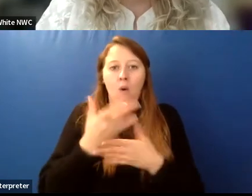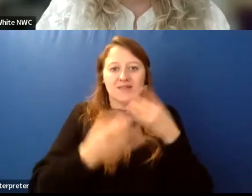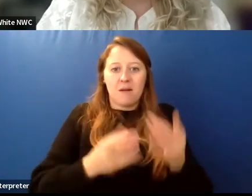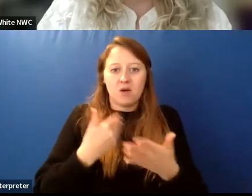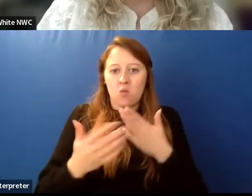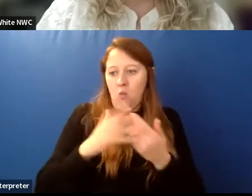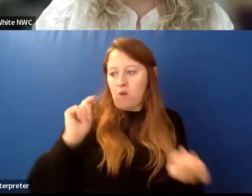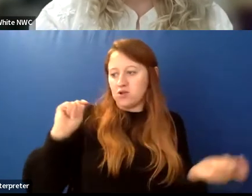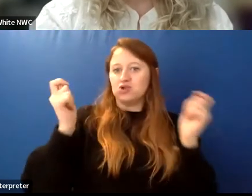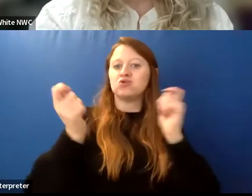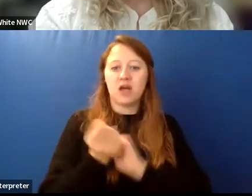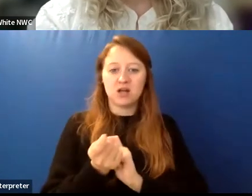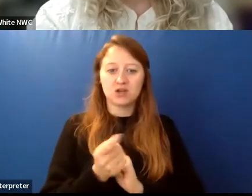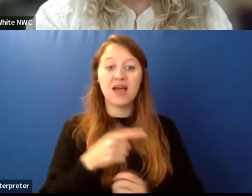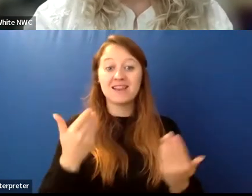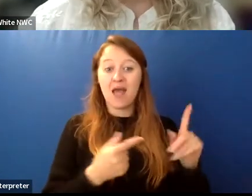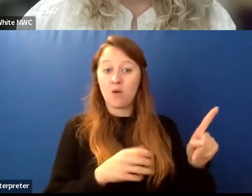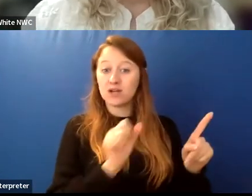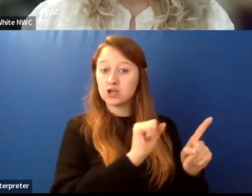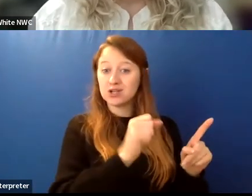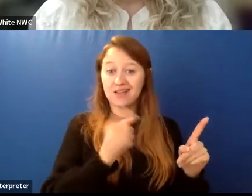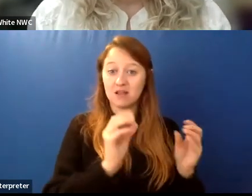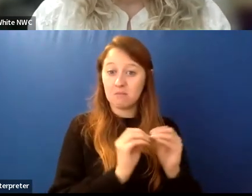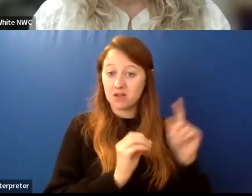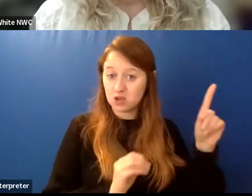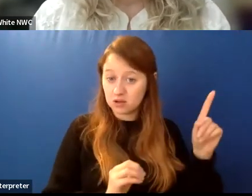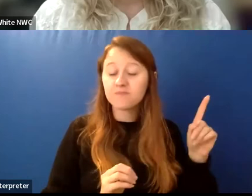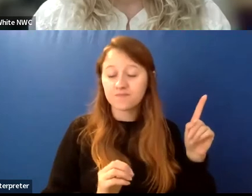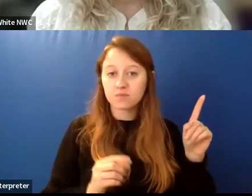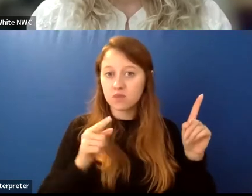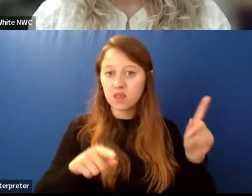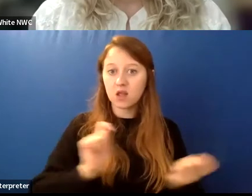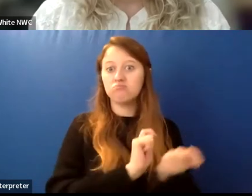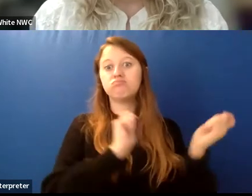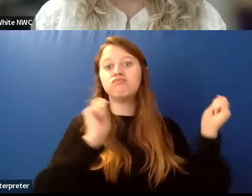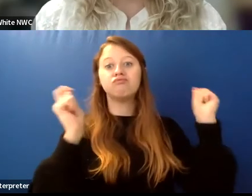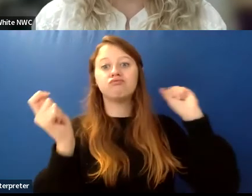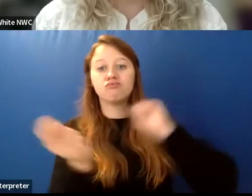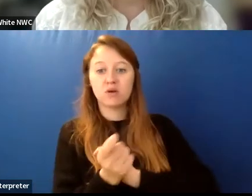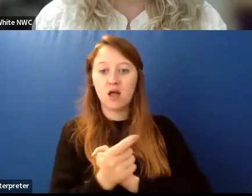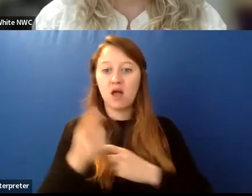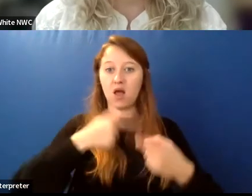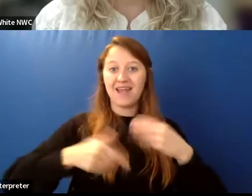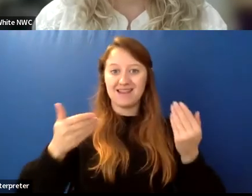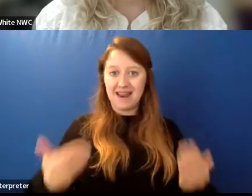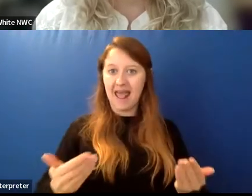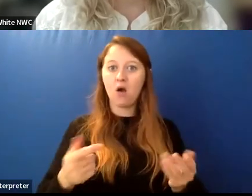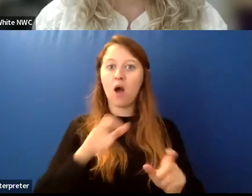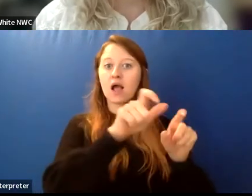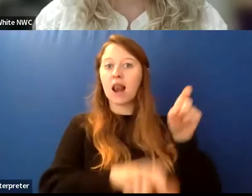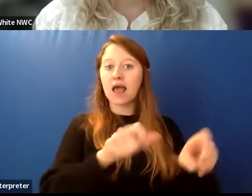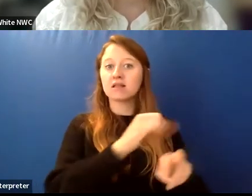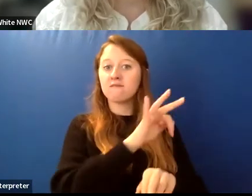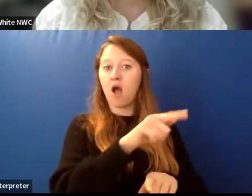Sinead mentioned in her remarks, the change has been enormous. We have many, many fewer clients from Ireland, but we still do